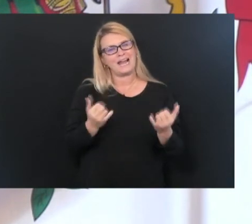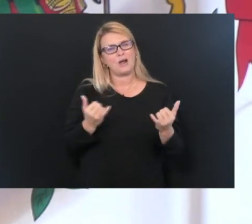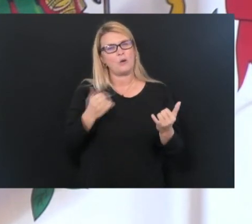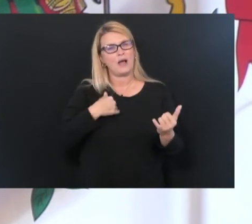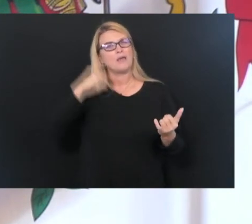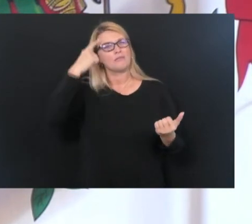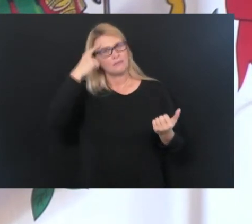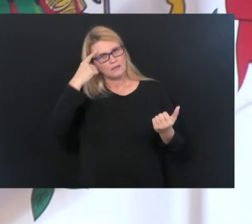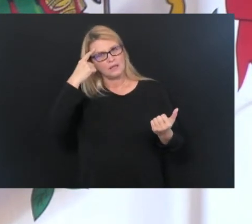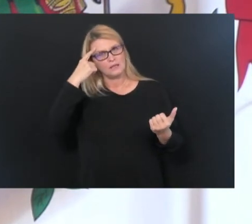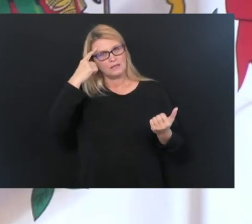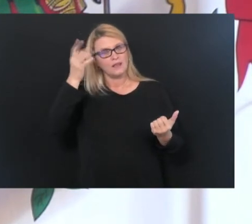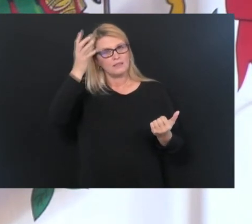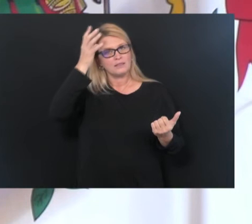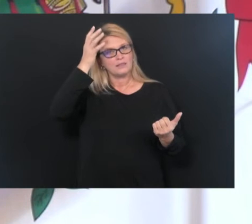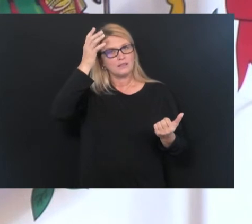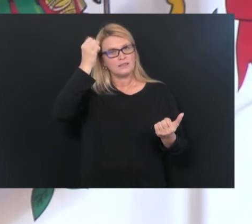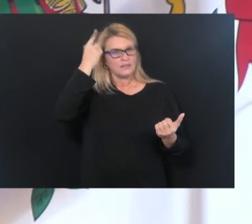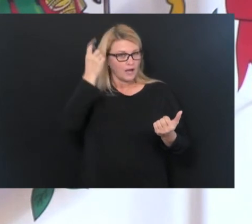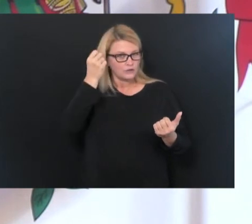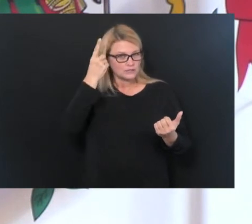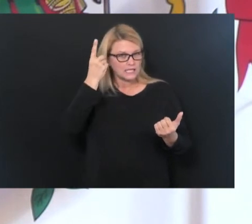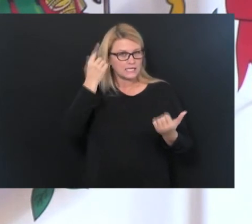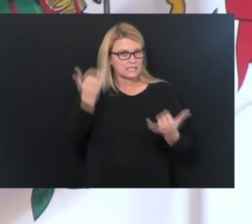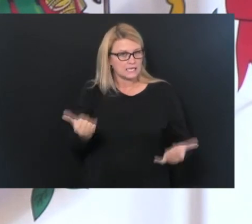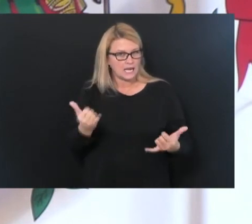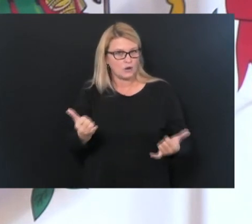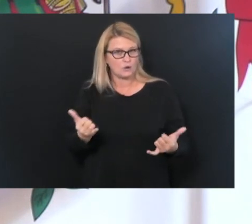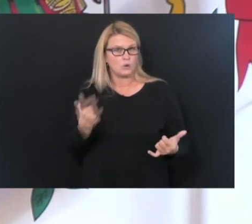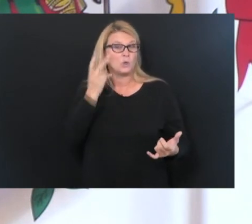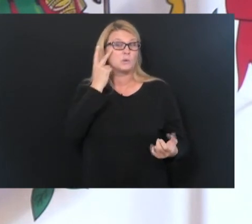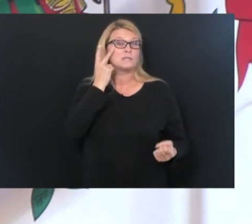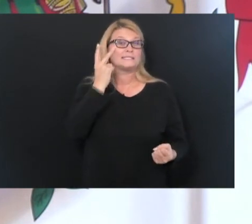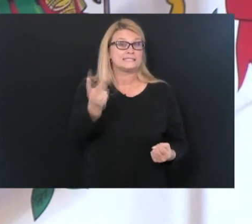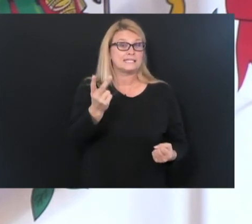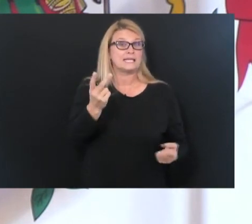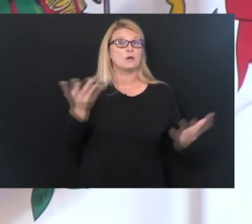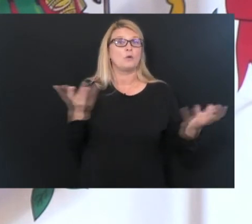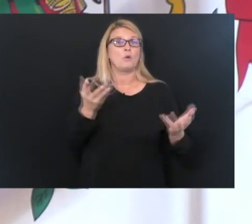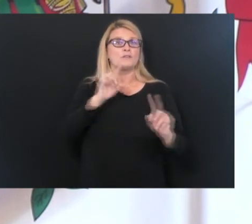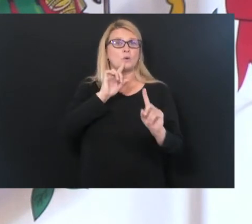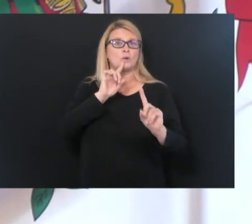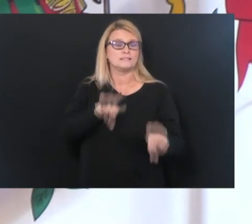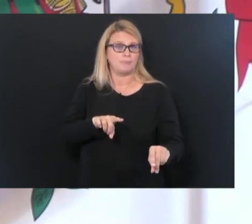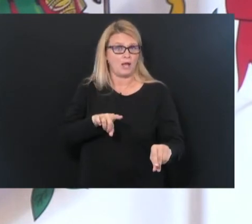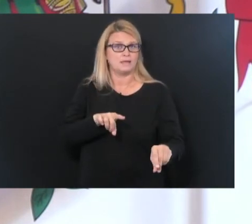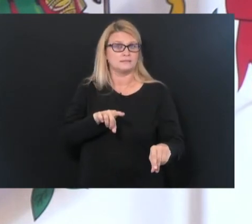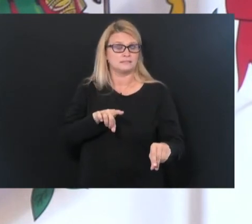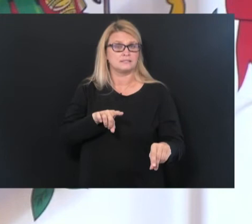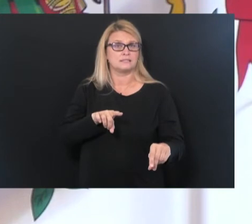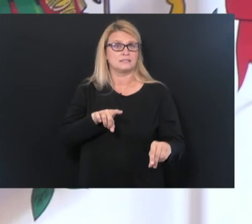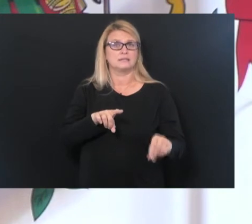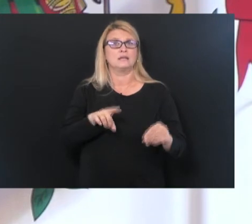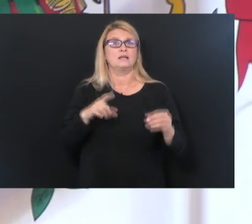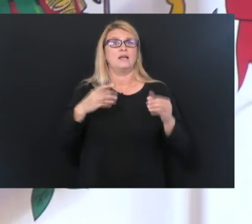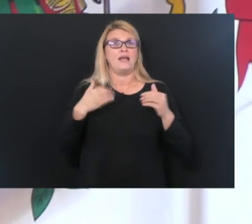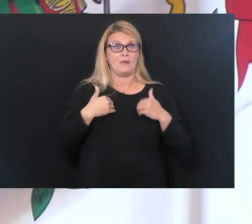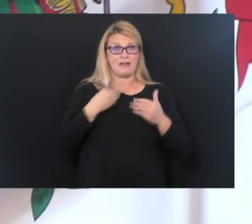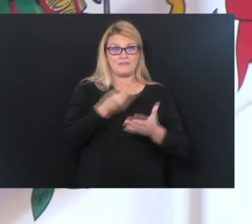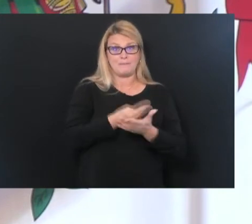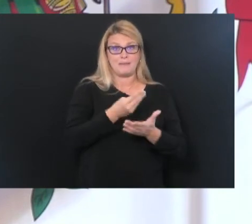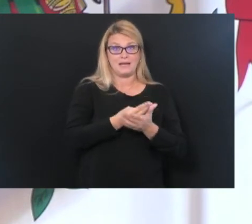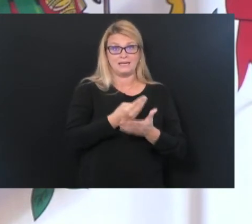with the whole concept is right now, just see what the response level is and see that we have the dollars to be